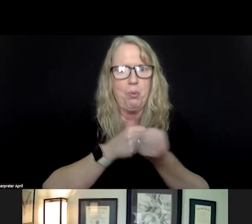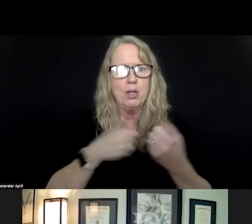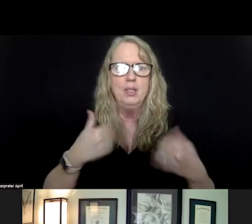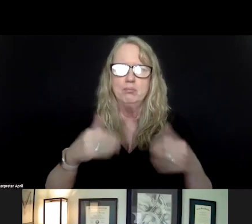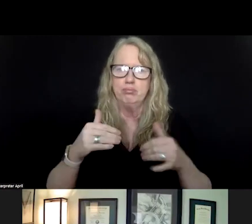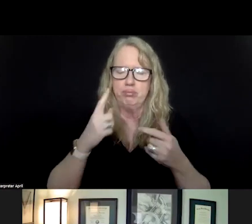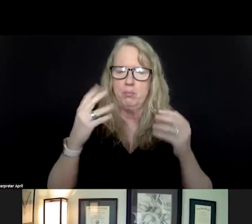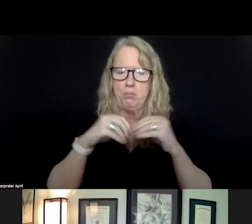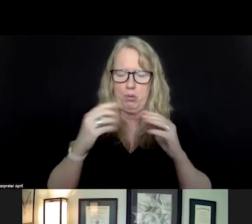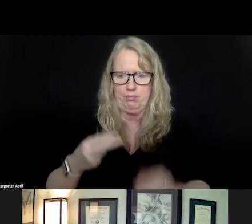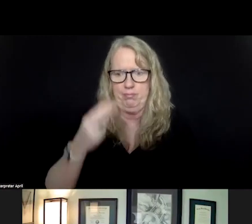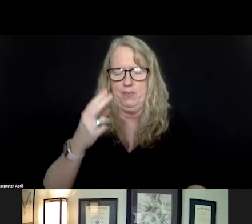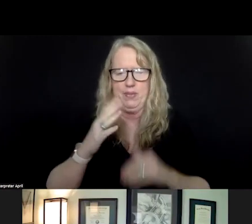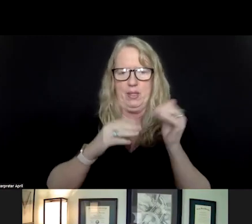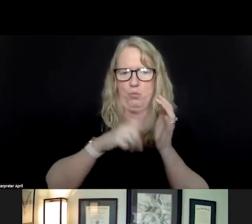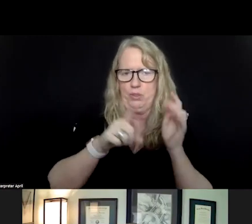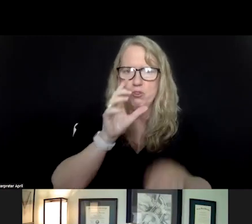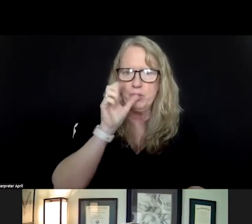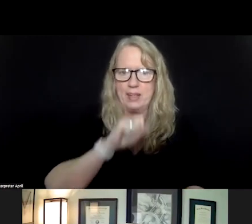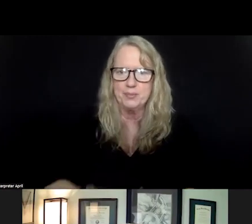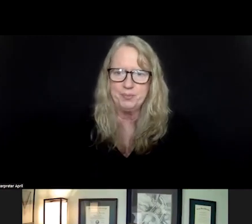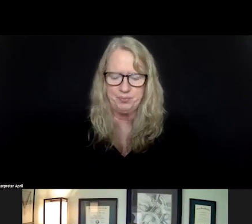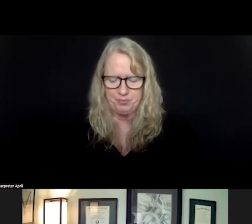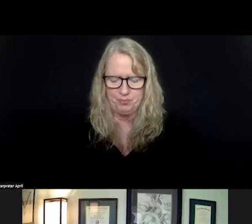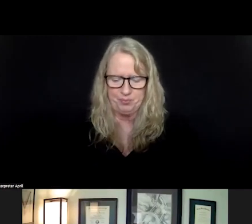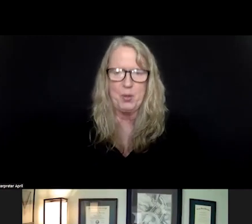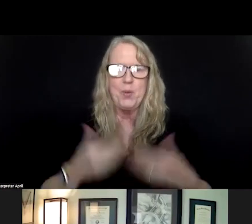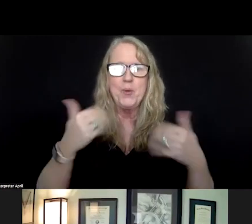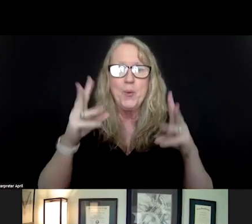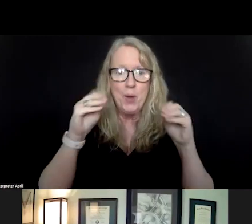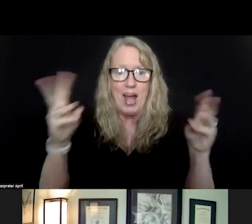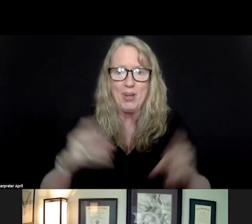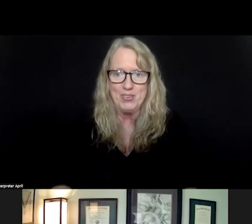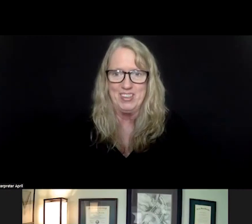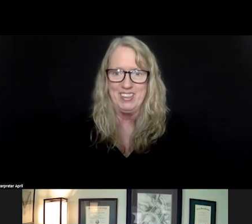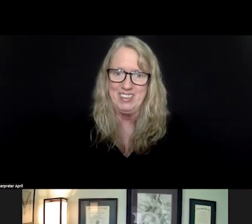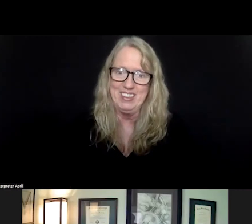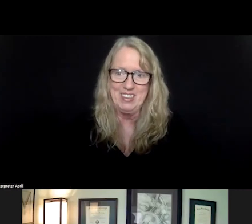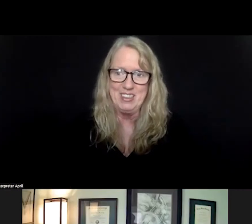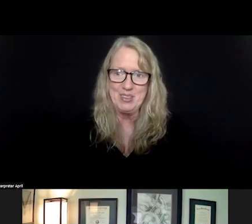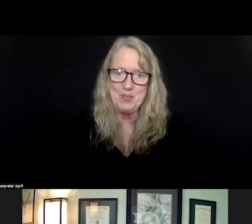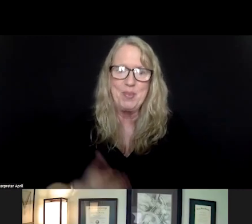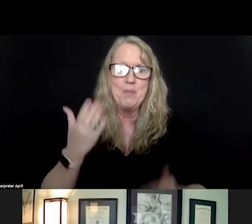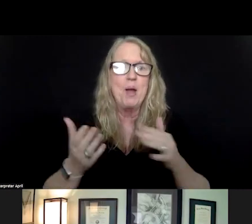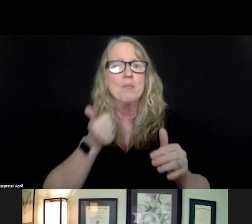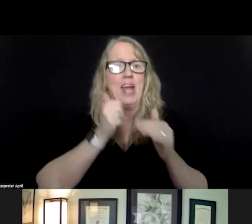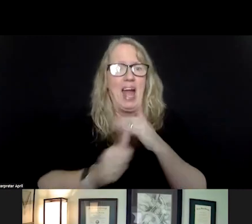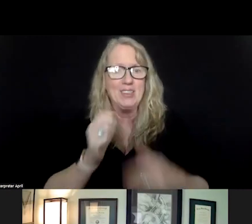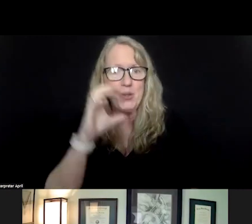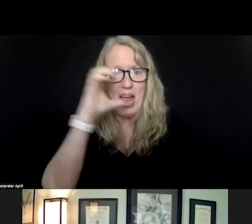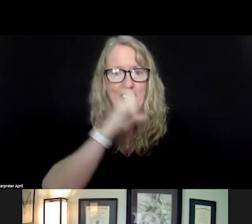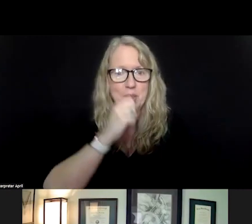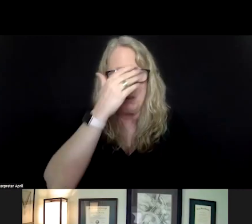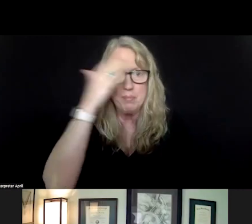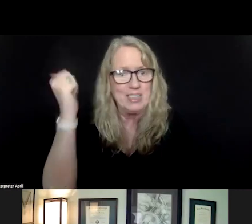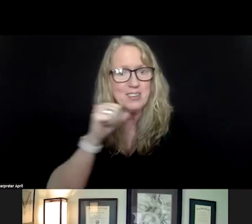than what you guessed there. Wow. Yeah, and it's probably an underestimate because there's not a